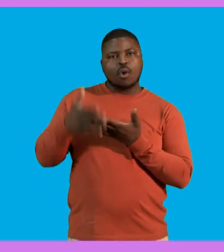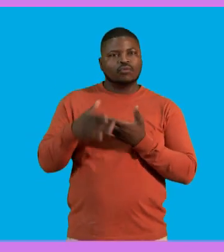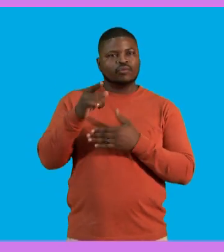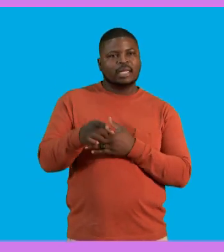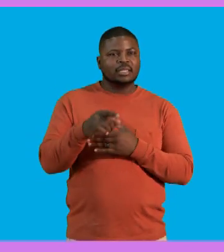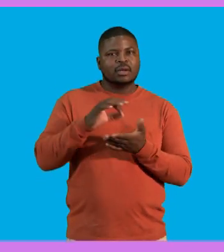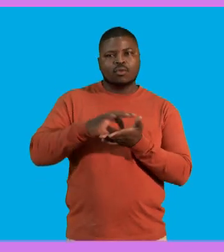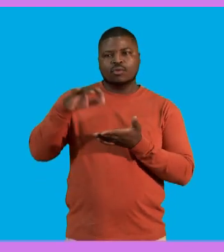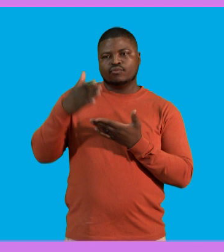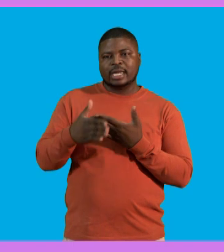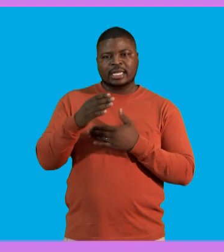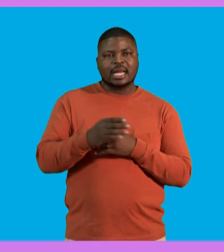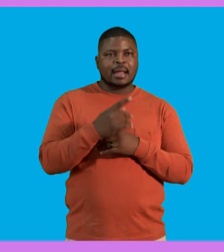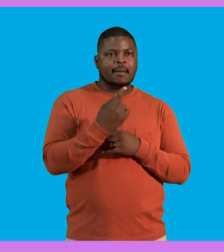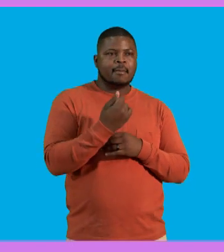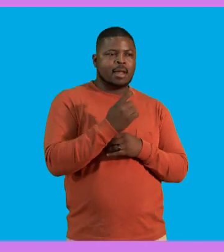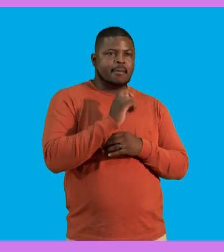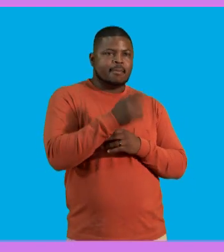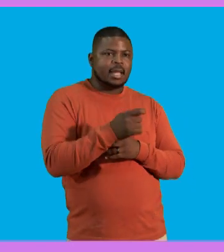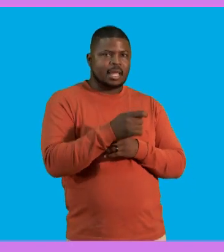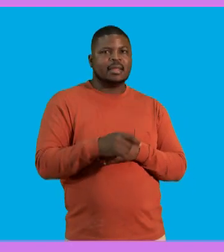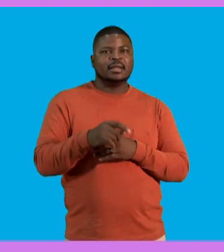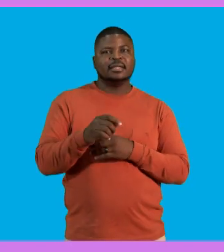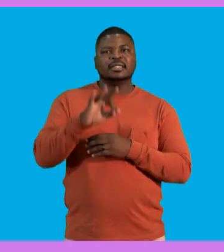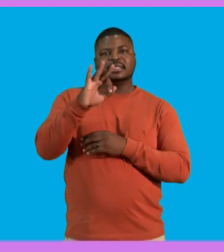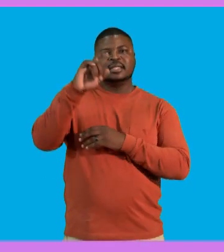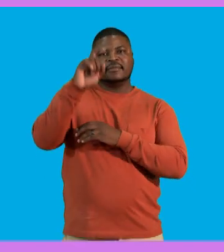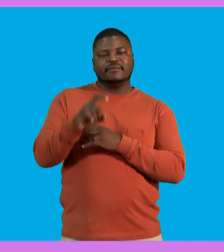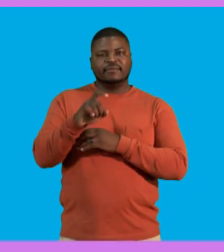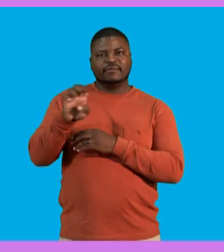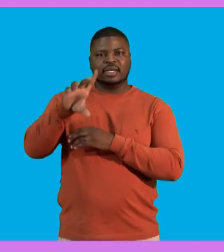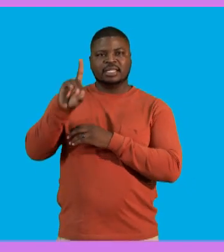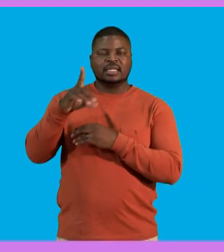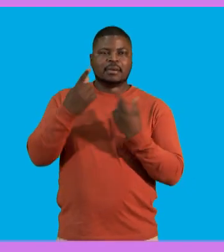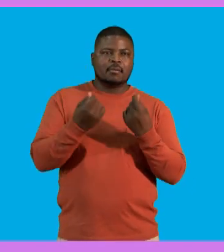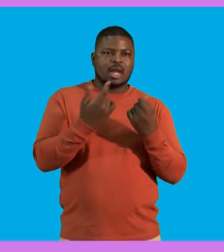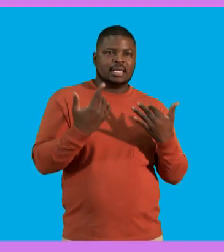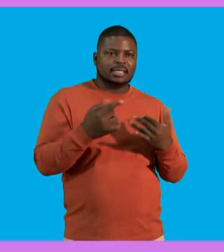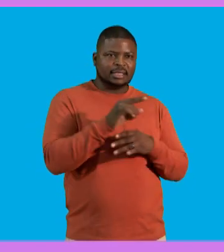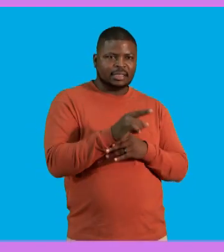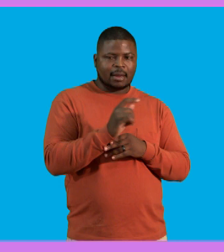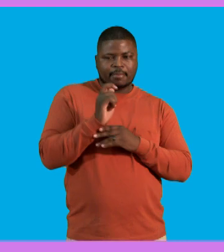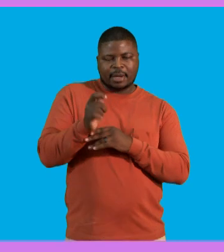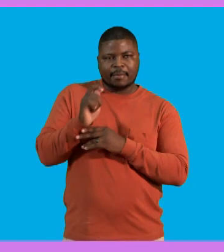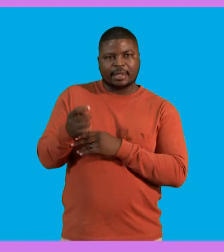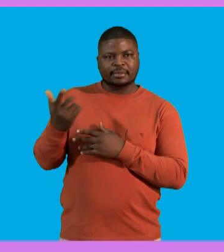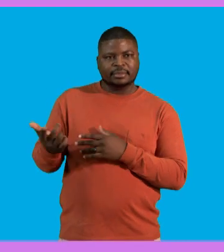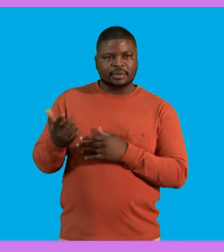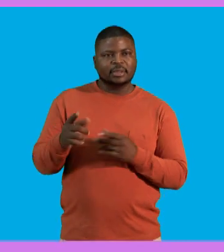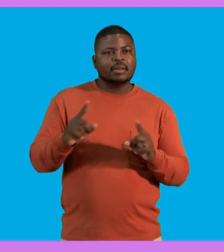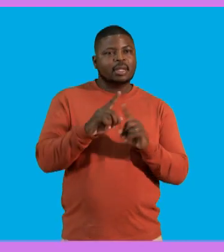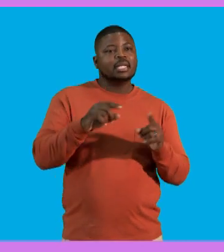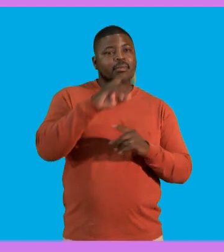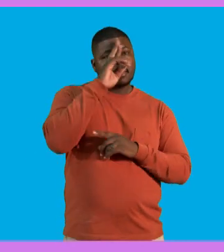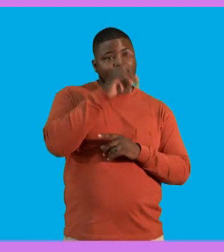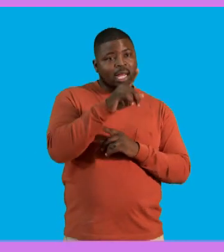billing, we know that the 100 rand is a fixed cost, but then it is constant up until a certain number. So if we were